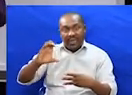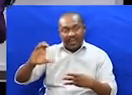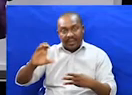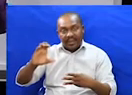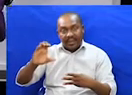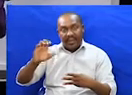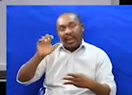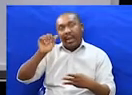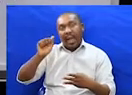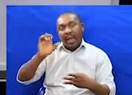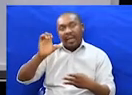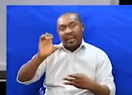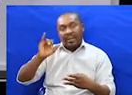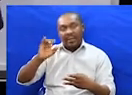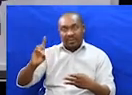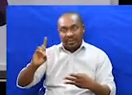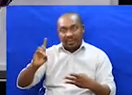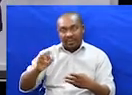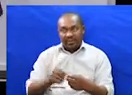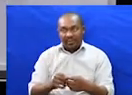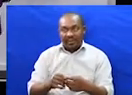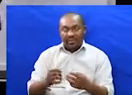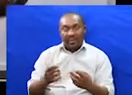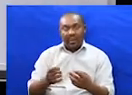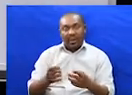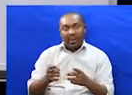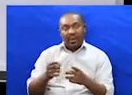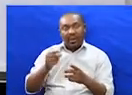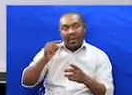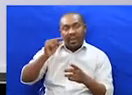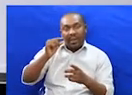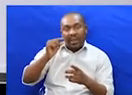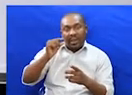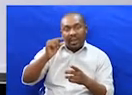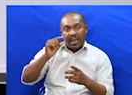And it's just represented as letter P, capital letter P.